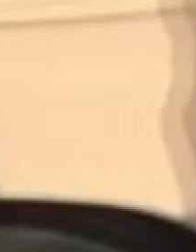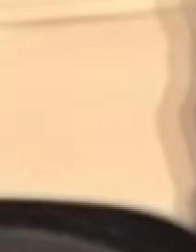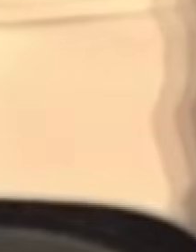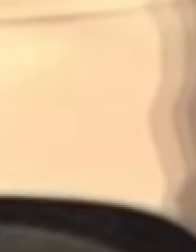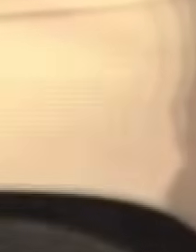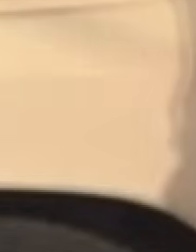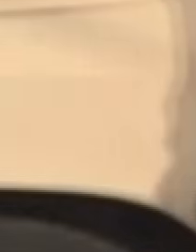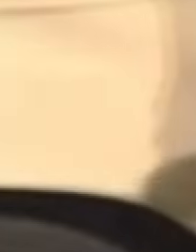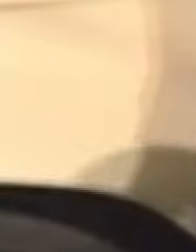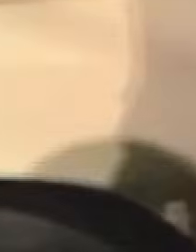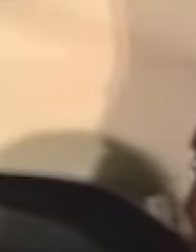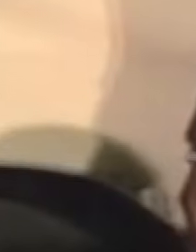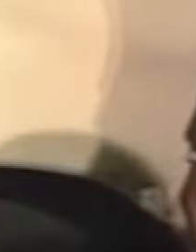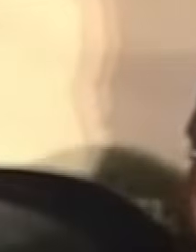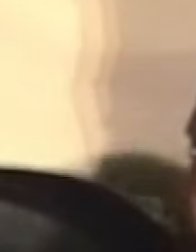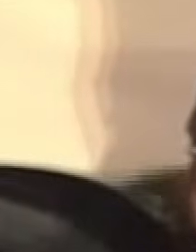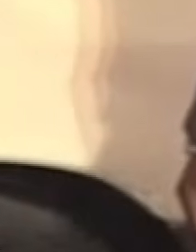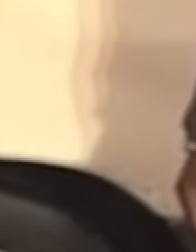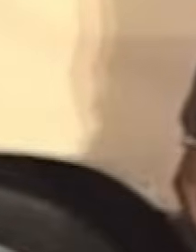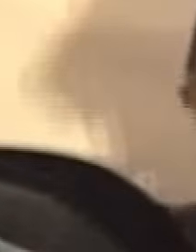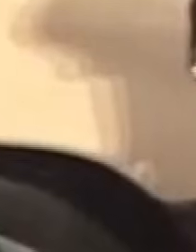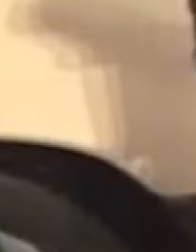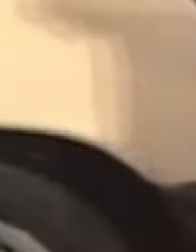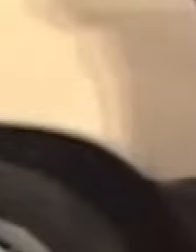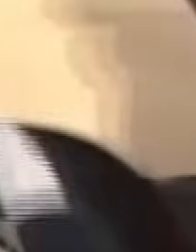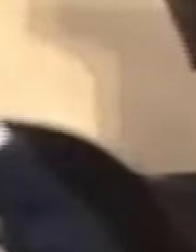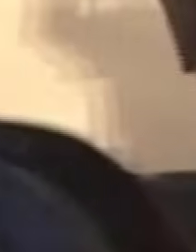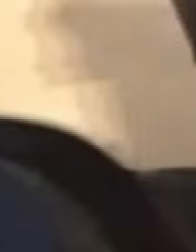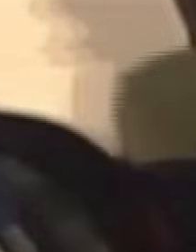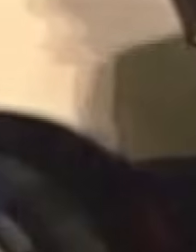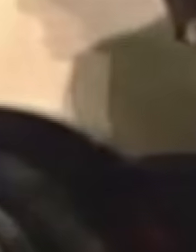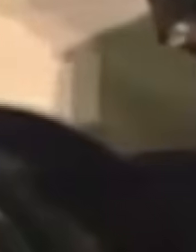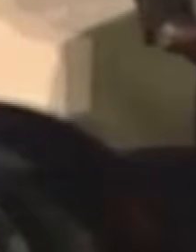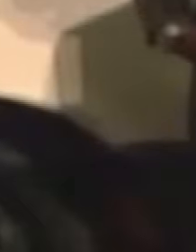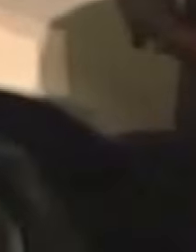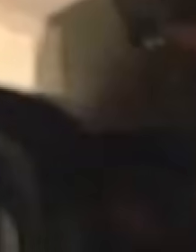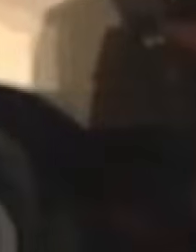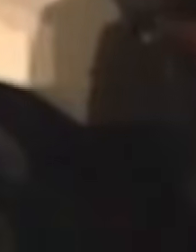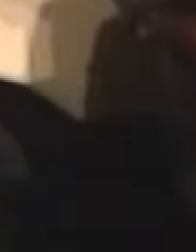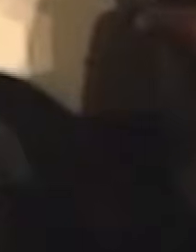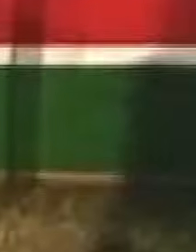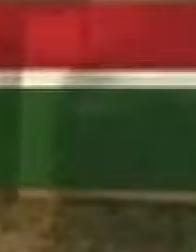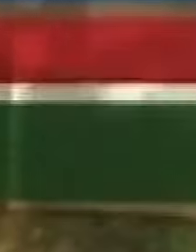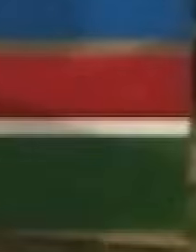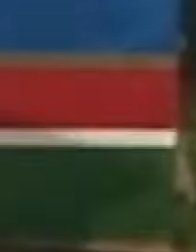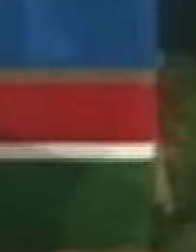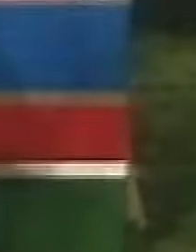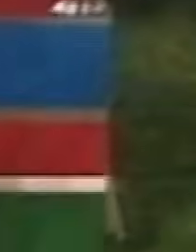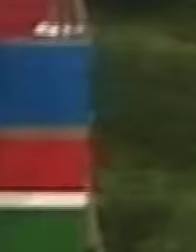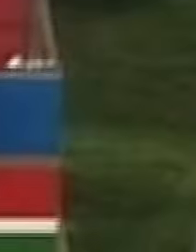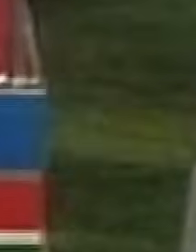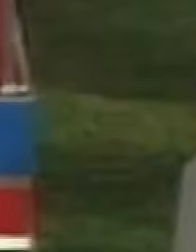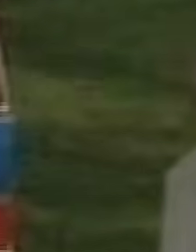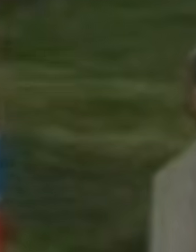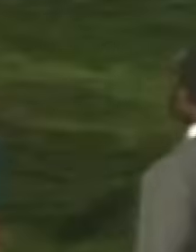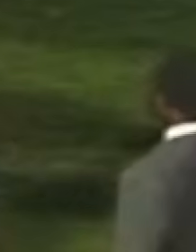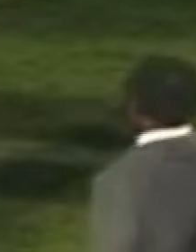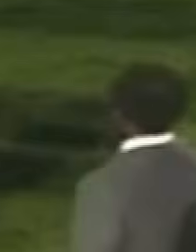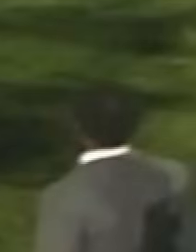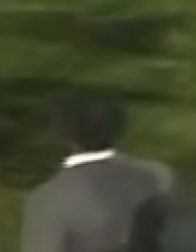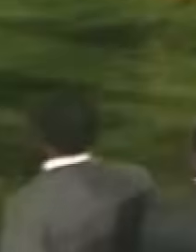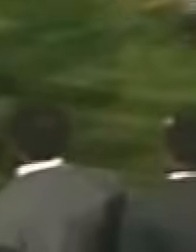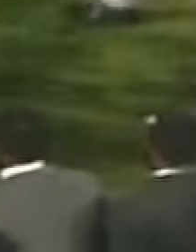independent Namibia. Give me back my country, or give me back